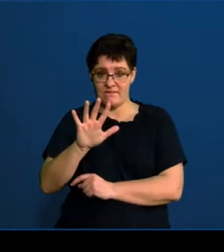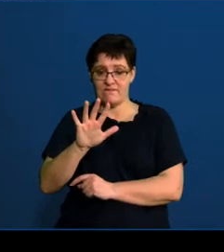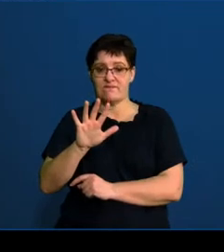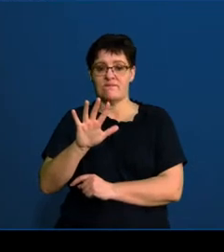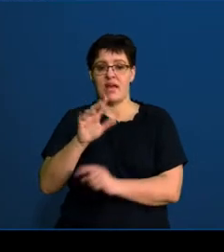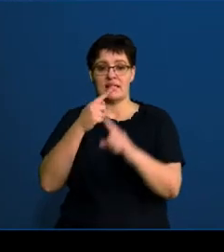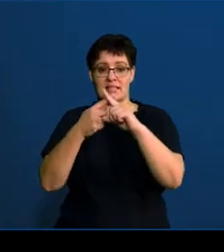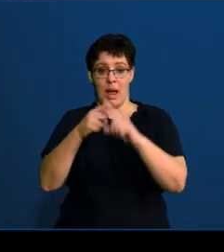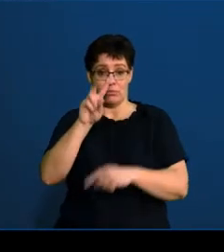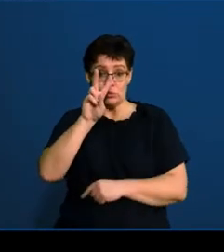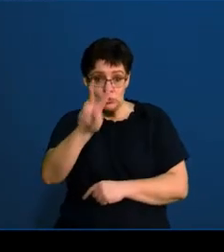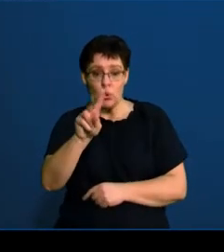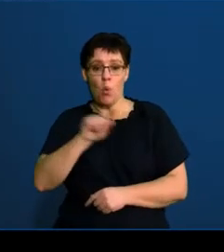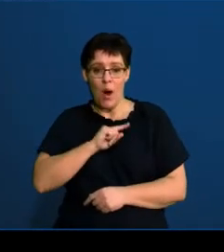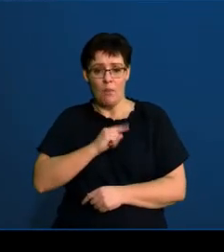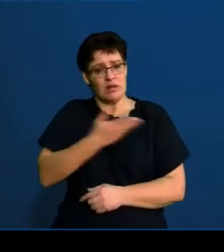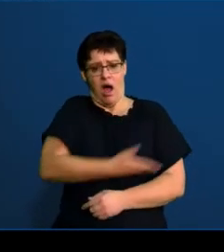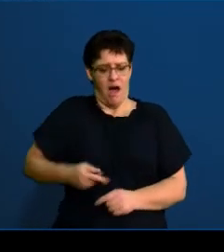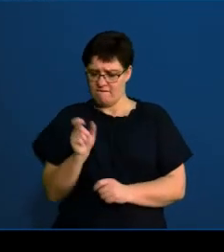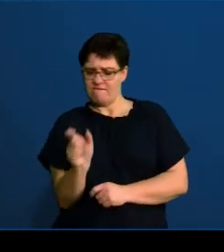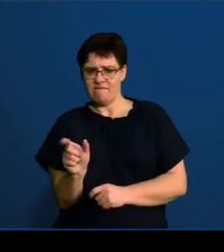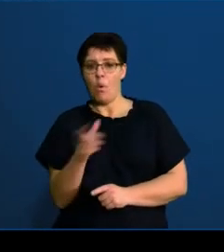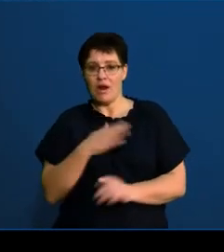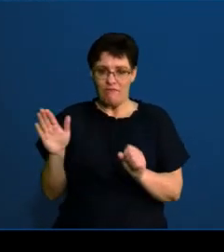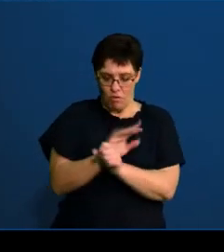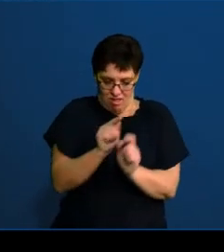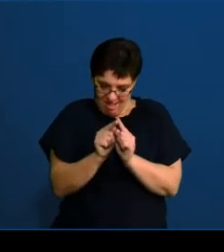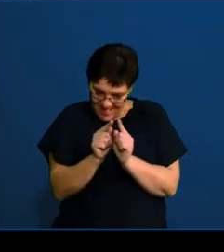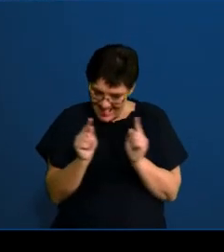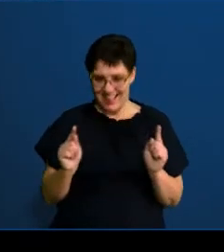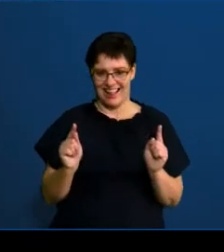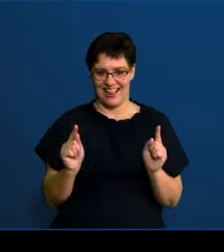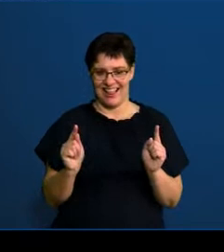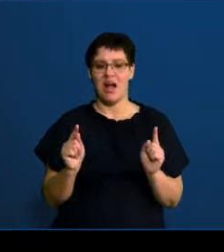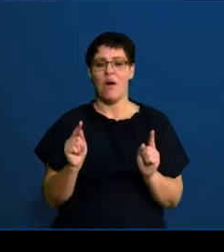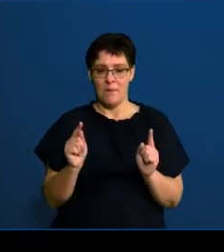to times by 2 to get the diameter.